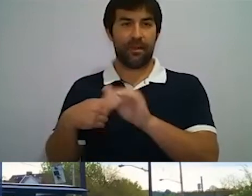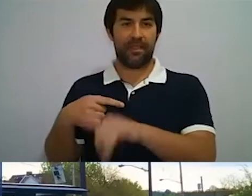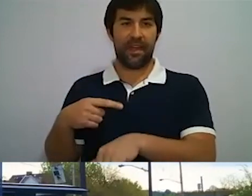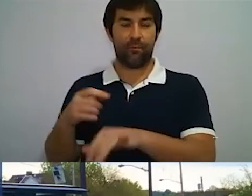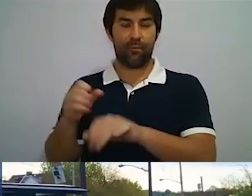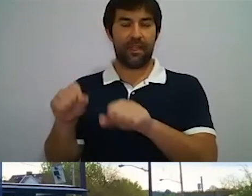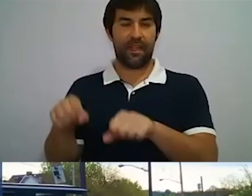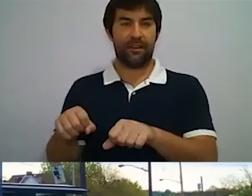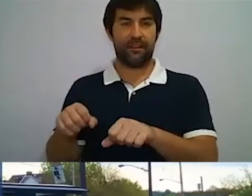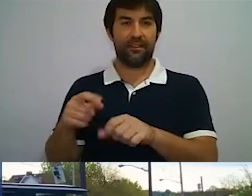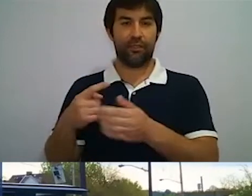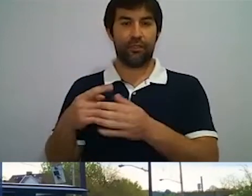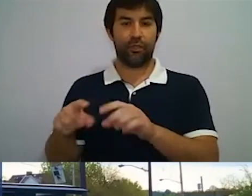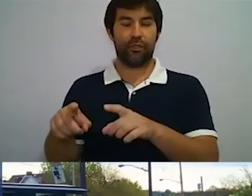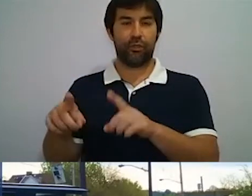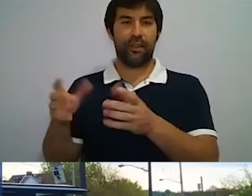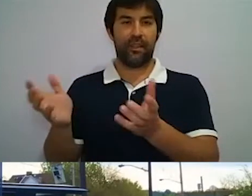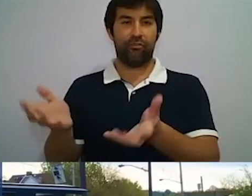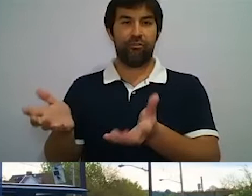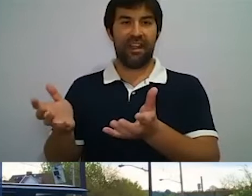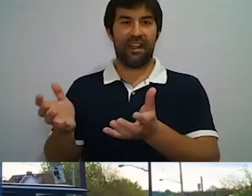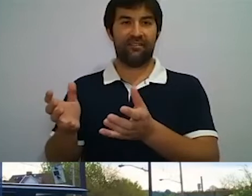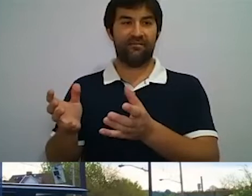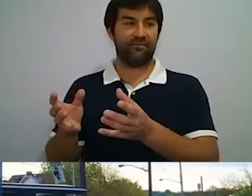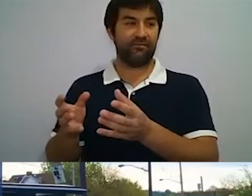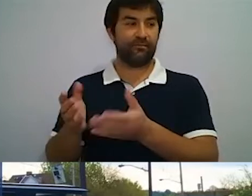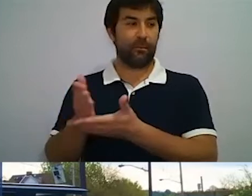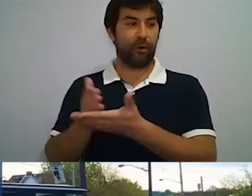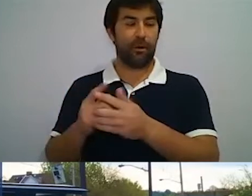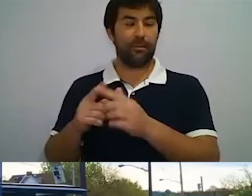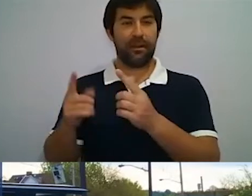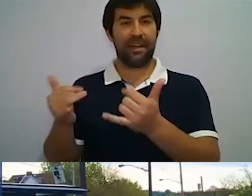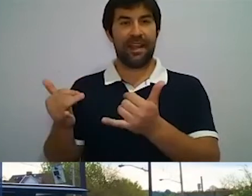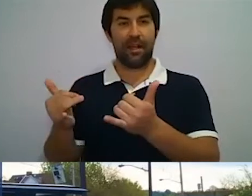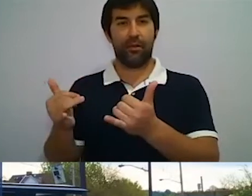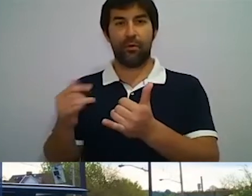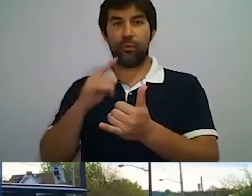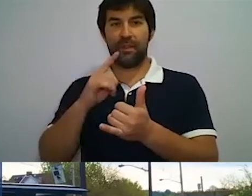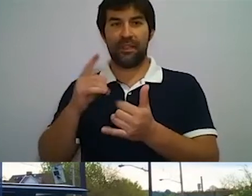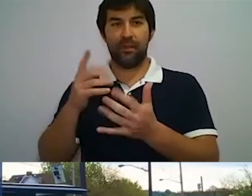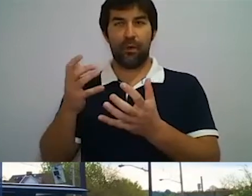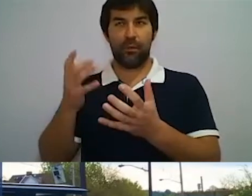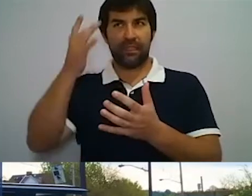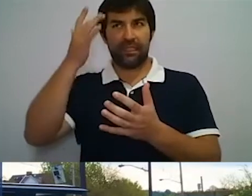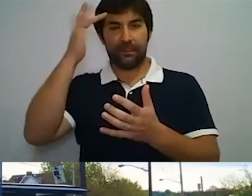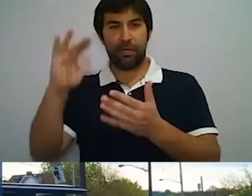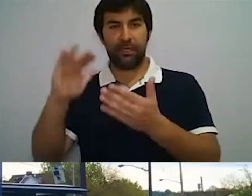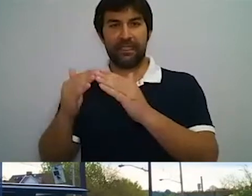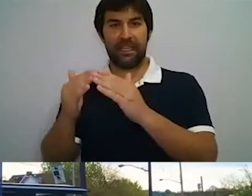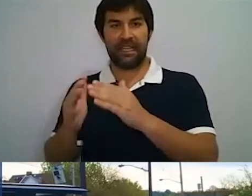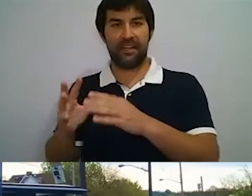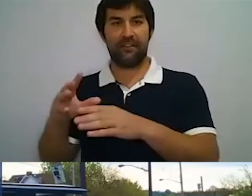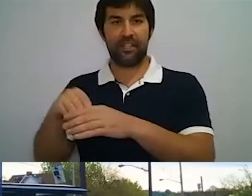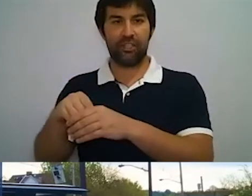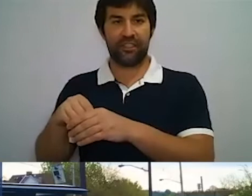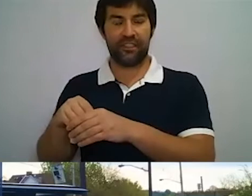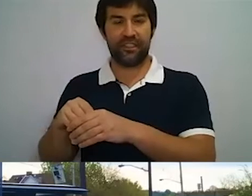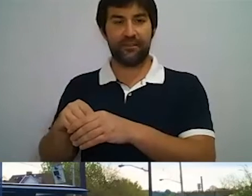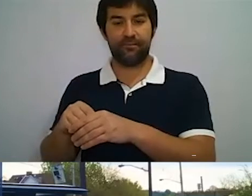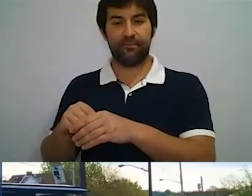that should guide how the city invests in its infrastructure. In lieu of reading through the specific descriptions for each